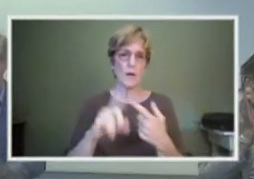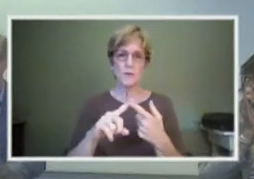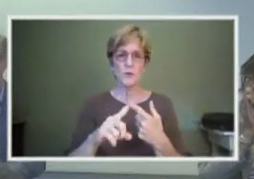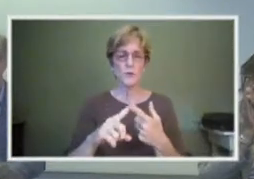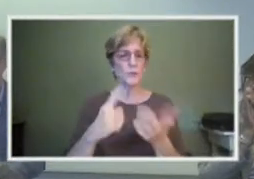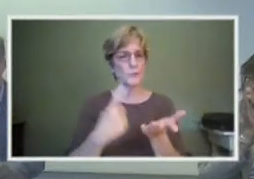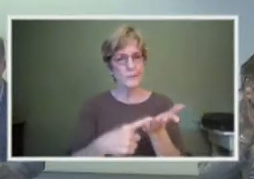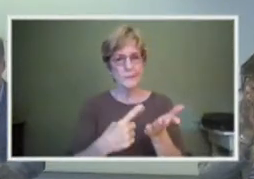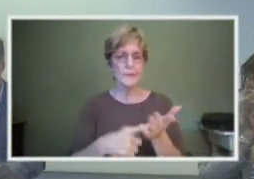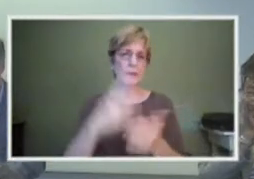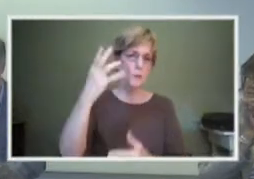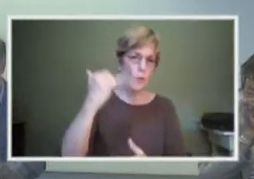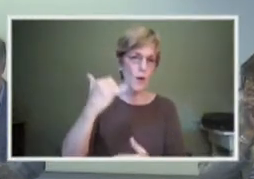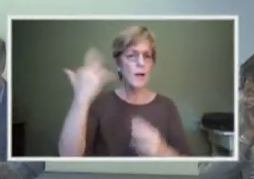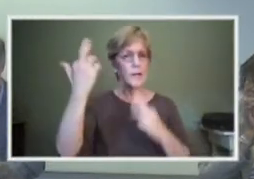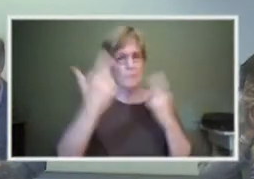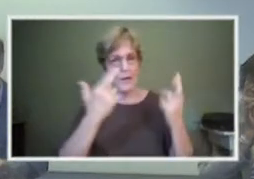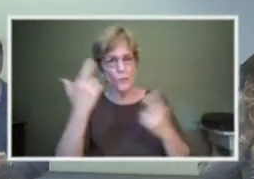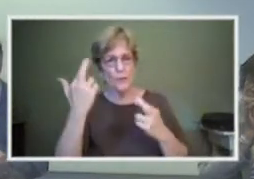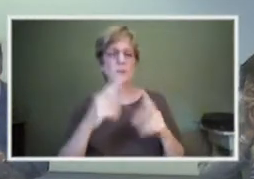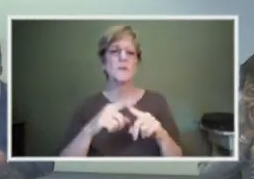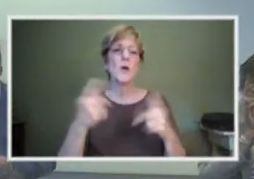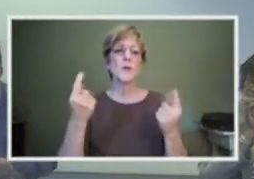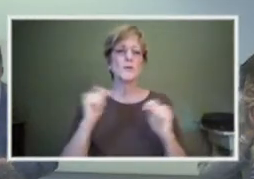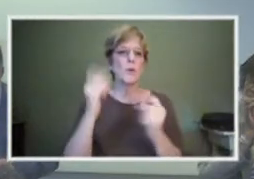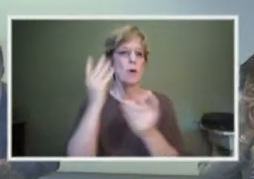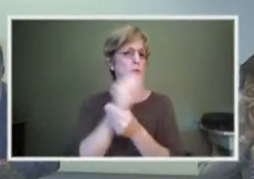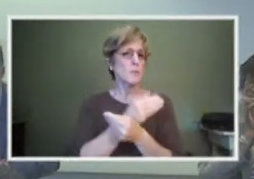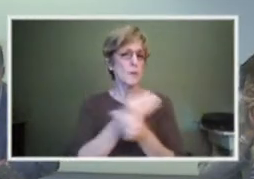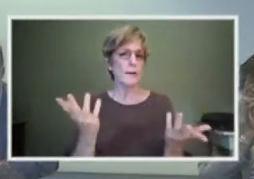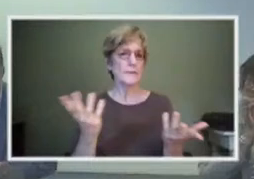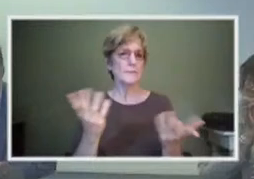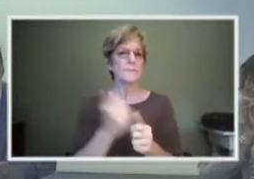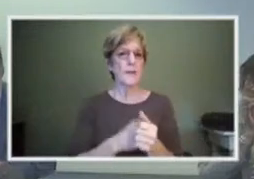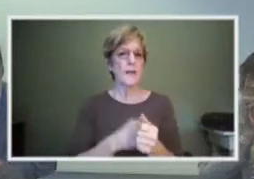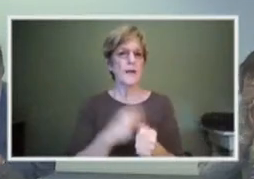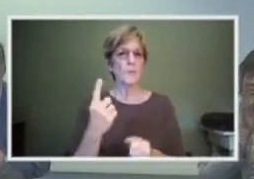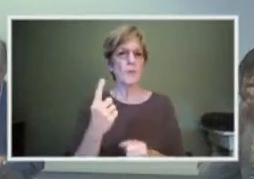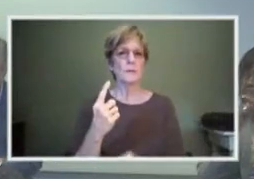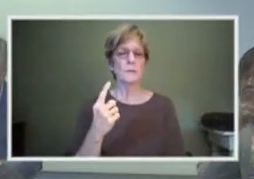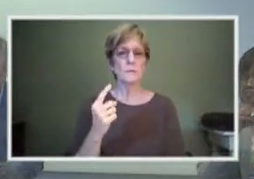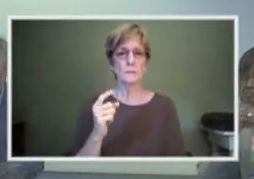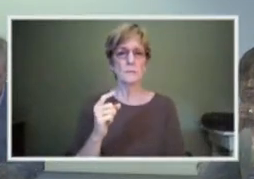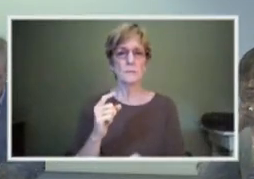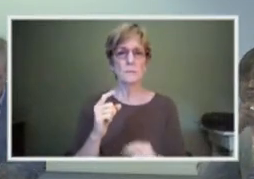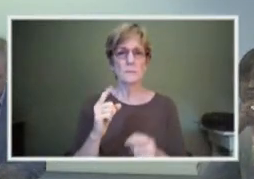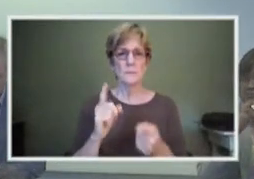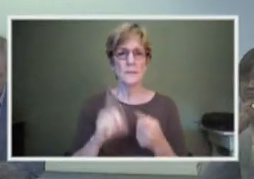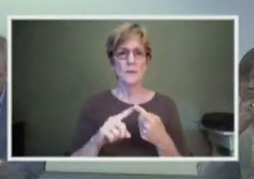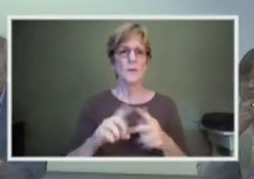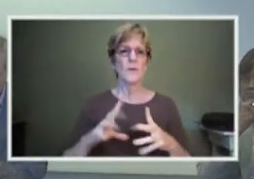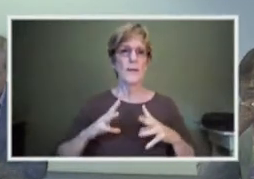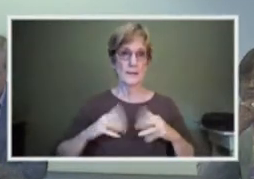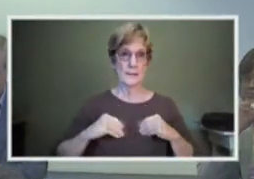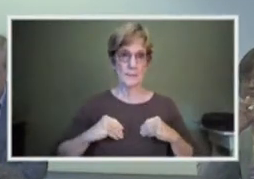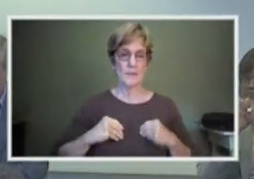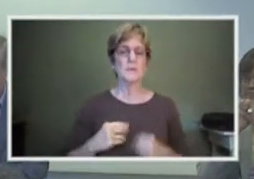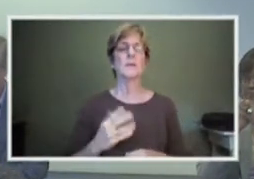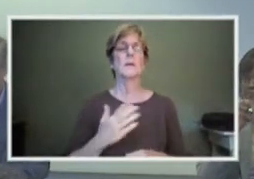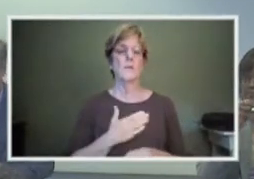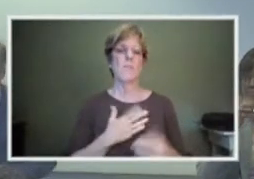and wherefores, so I will try to communicate to council in the time until the acceptance what concerns I had